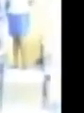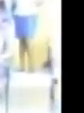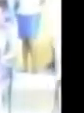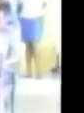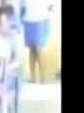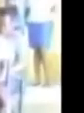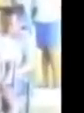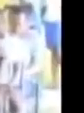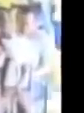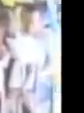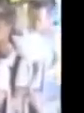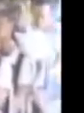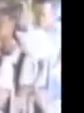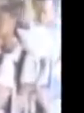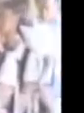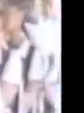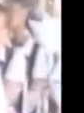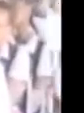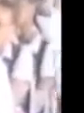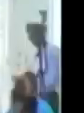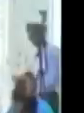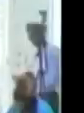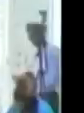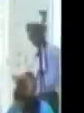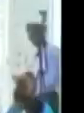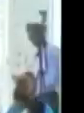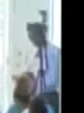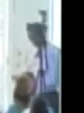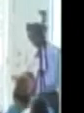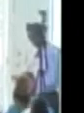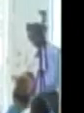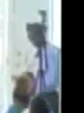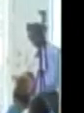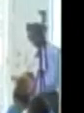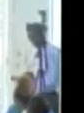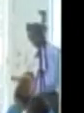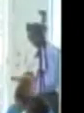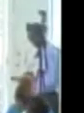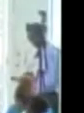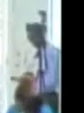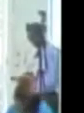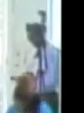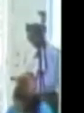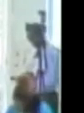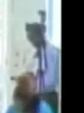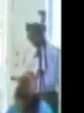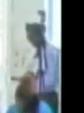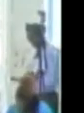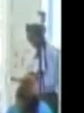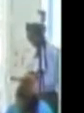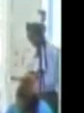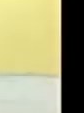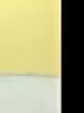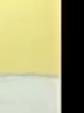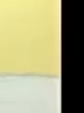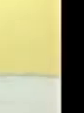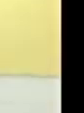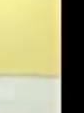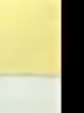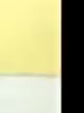reformatting education in Barbados in an effort to provide more opportunities to the youth. You've seen